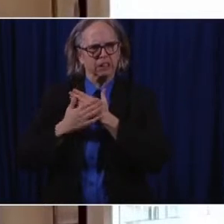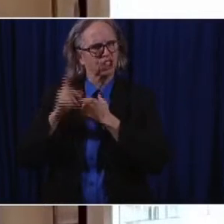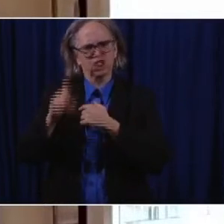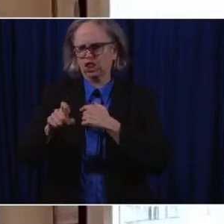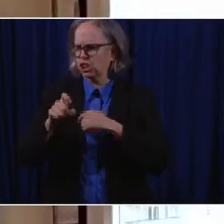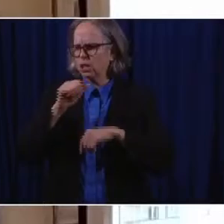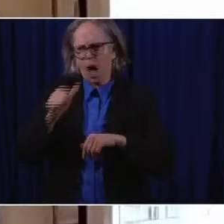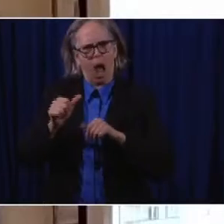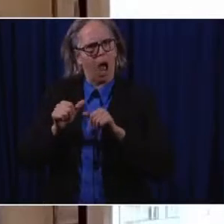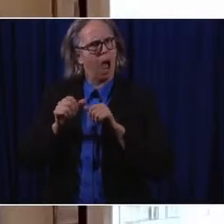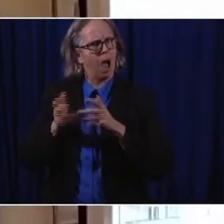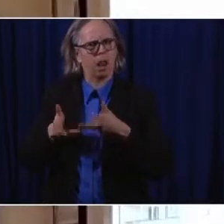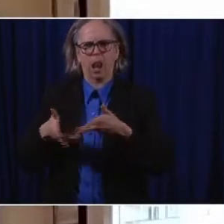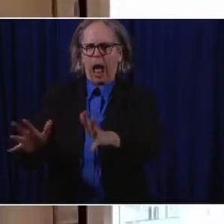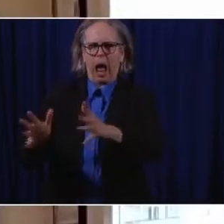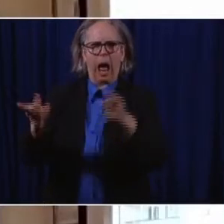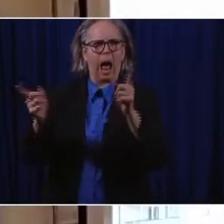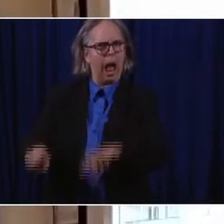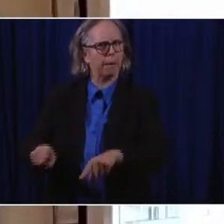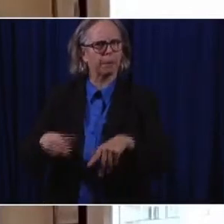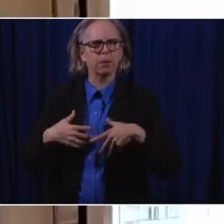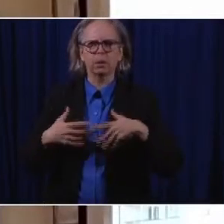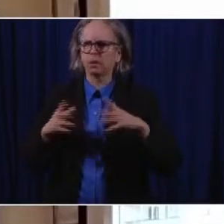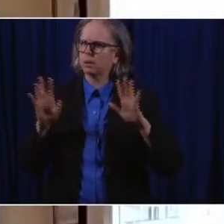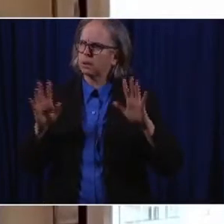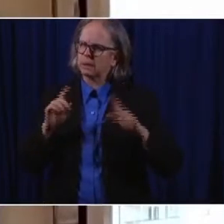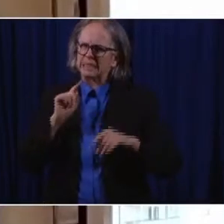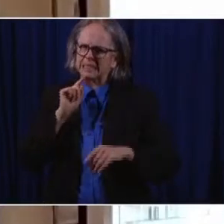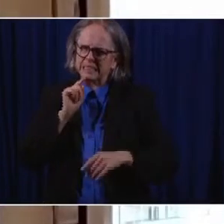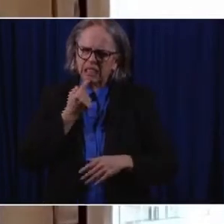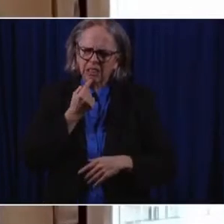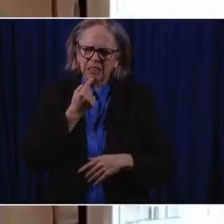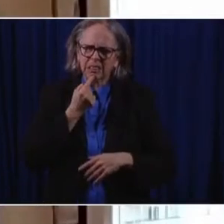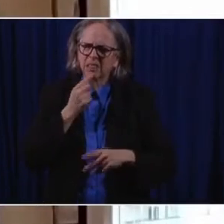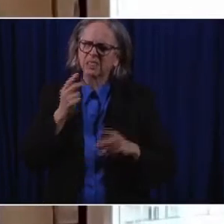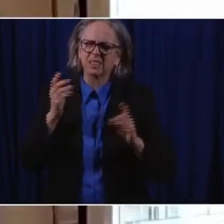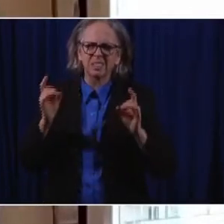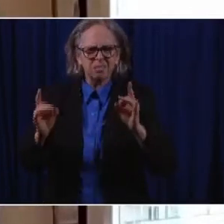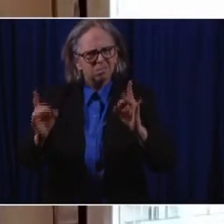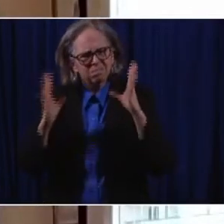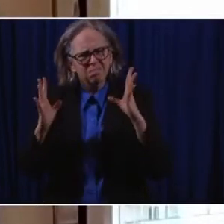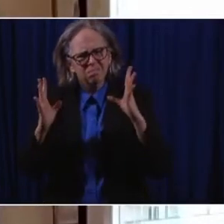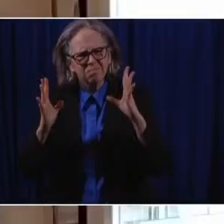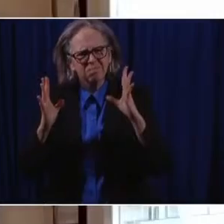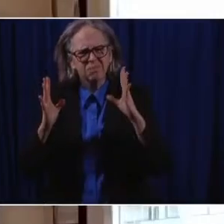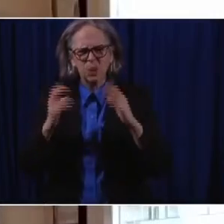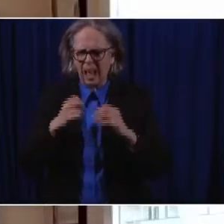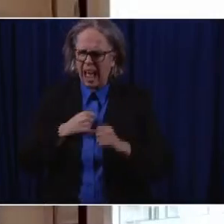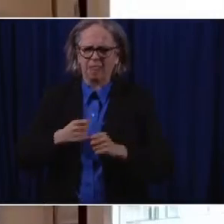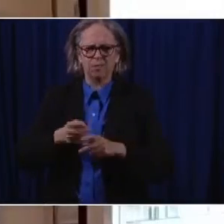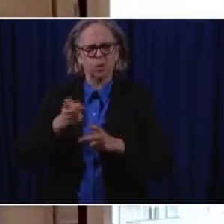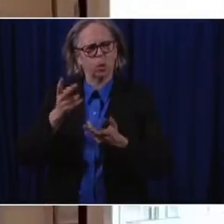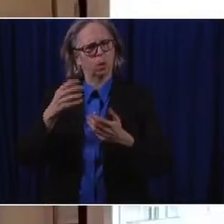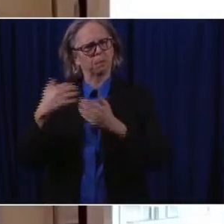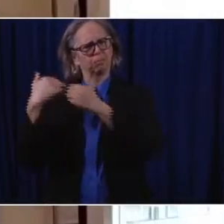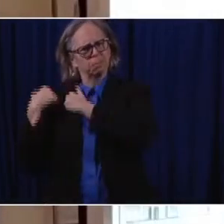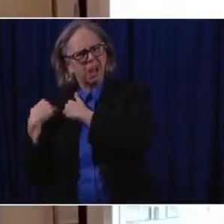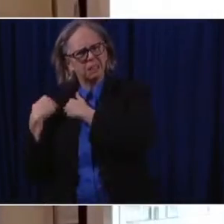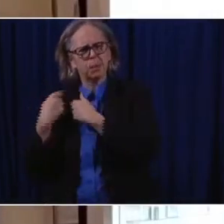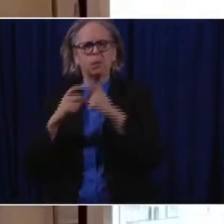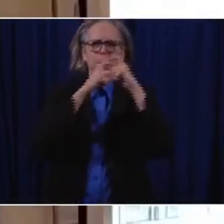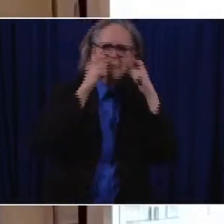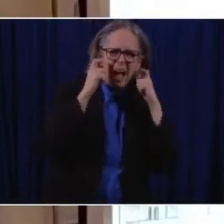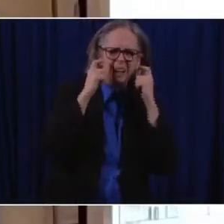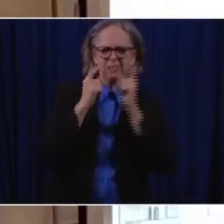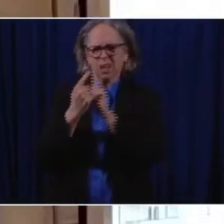let our guard down for 1 minute. We have to continue to make a real priority of wearing our masks. And when we do that, we have to